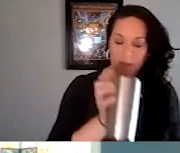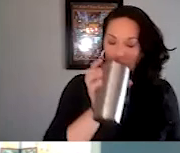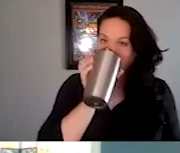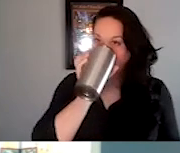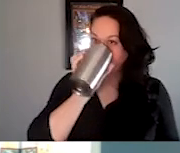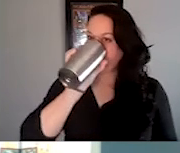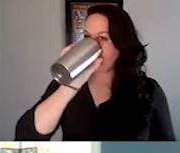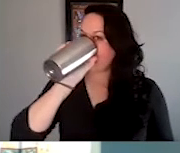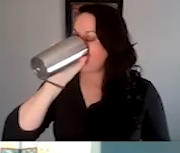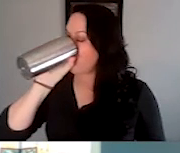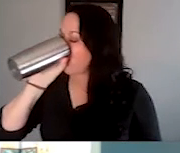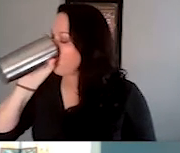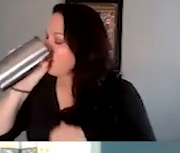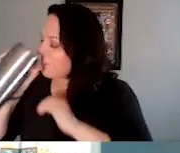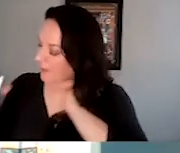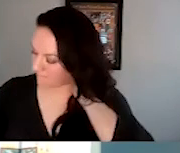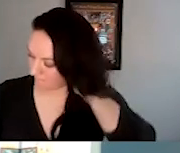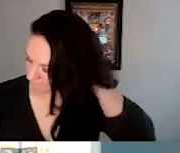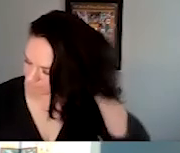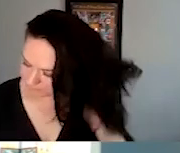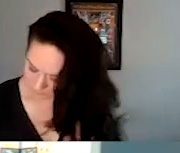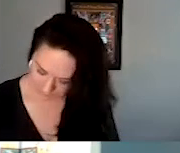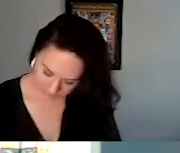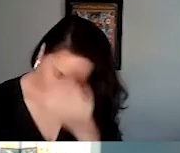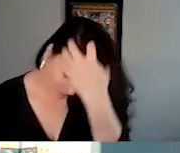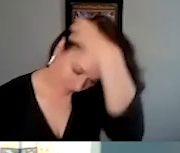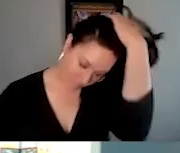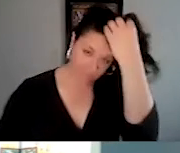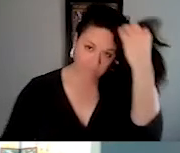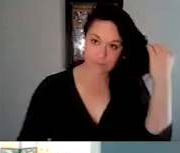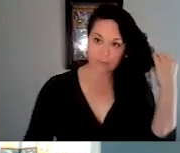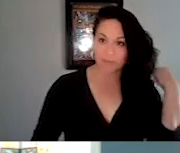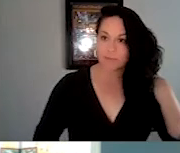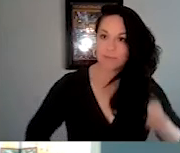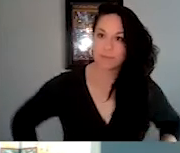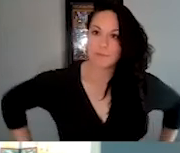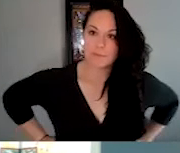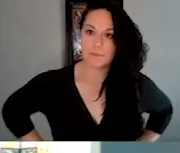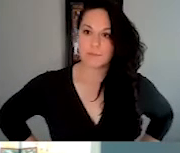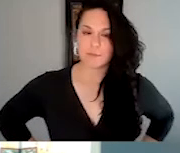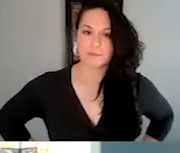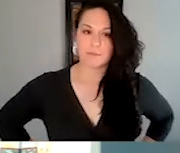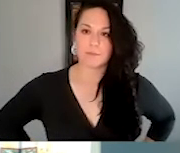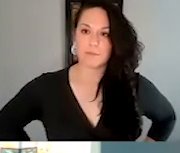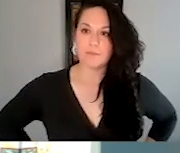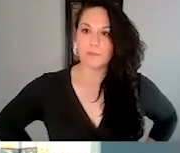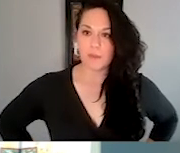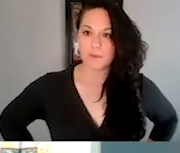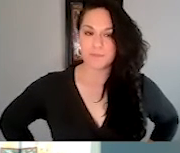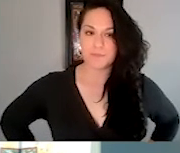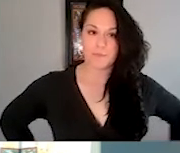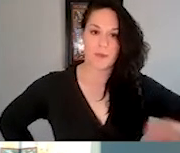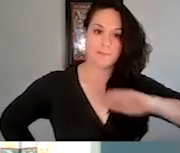of Delta-8. And then depending on the state or the coalitions, they educated their